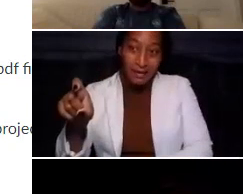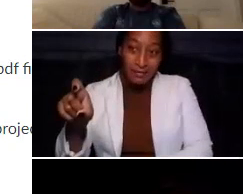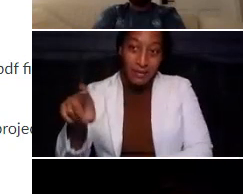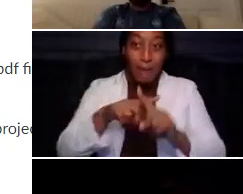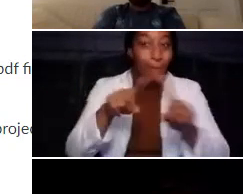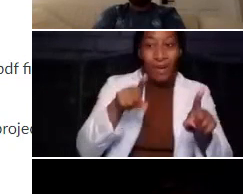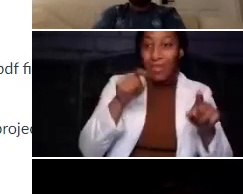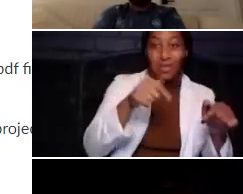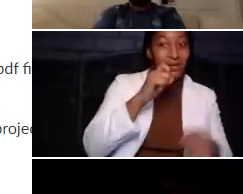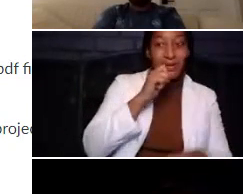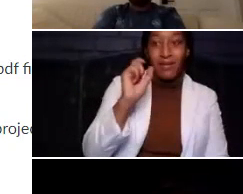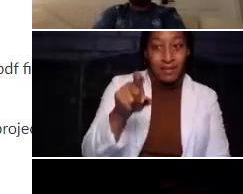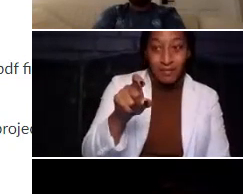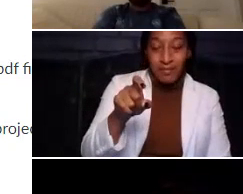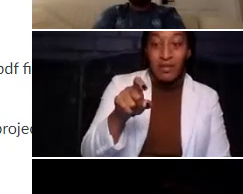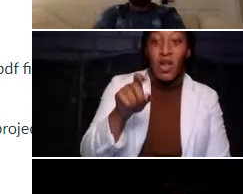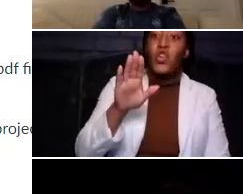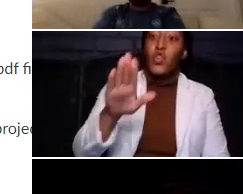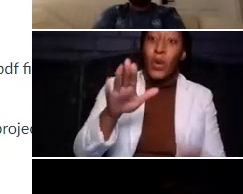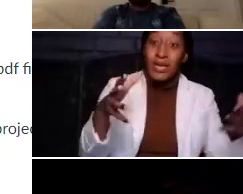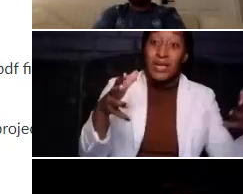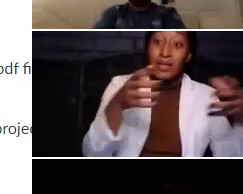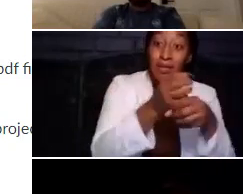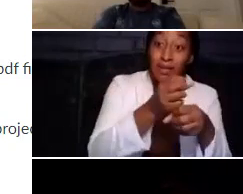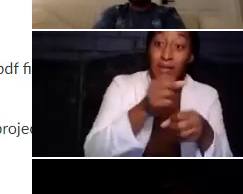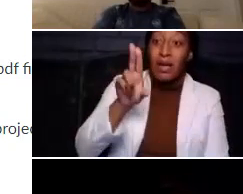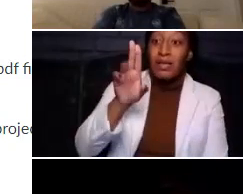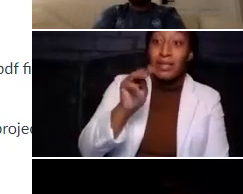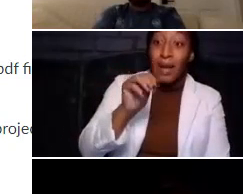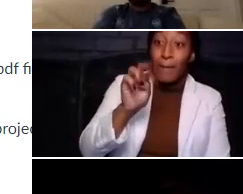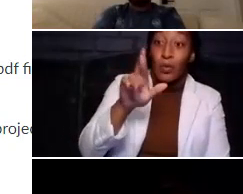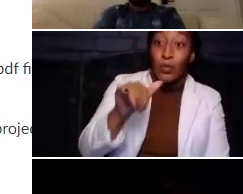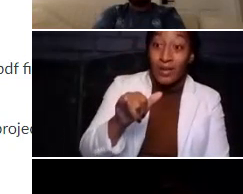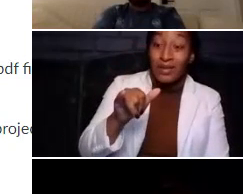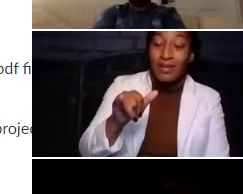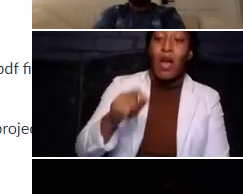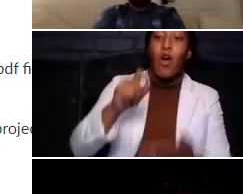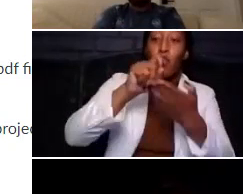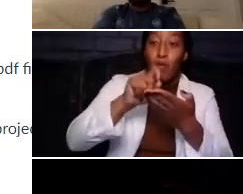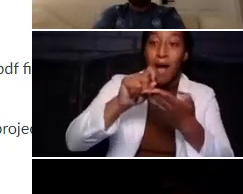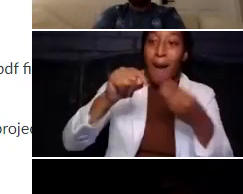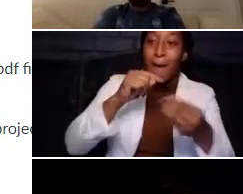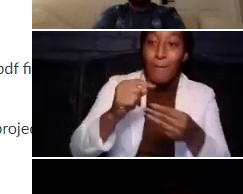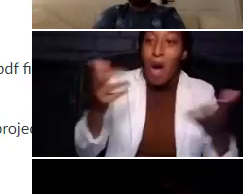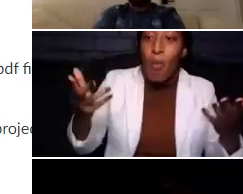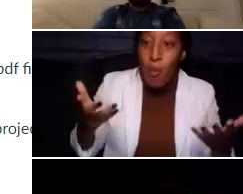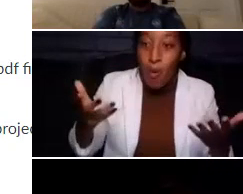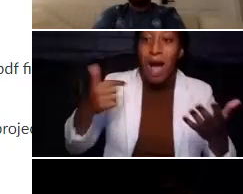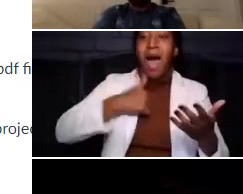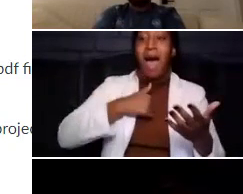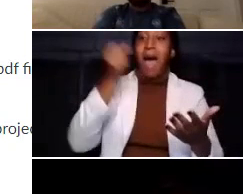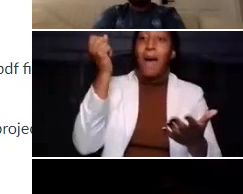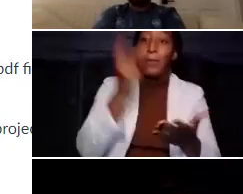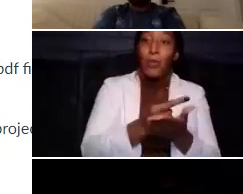is supposed to be on the article that you got approved, and that's it. You don't have any